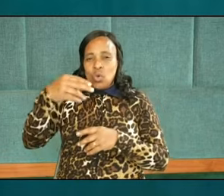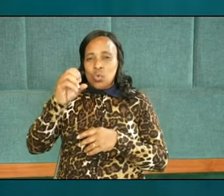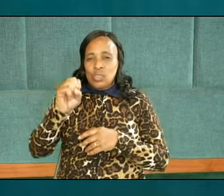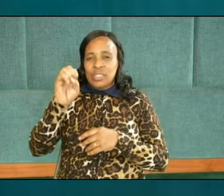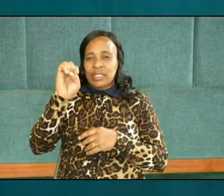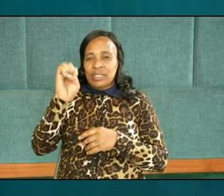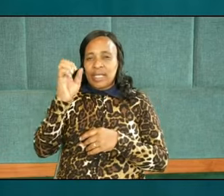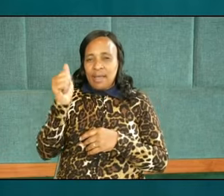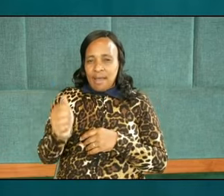chapter 13 and verse 10,